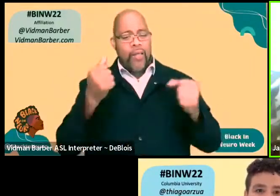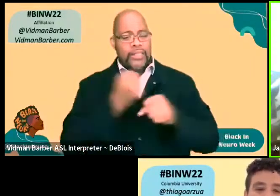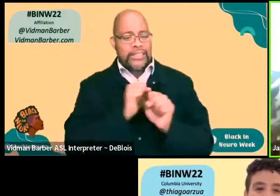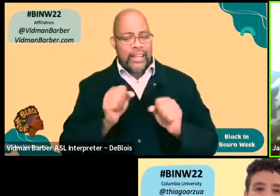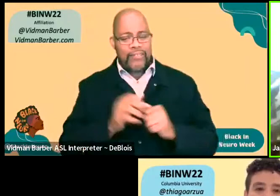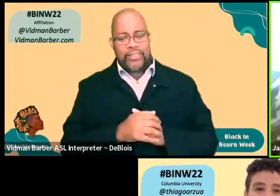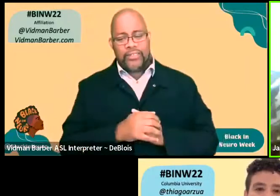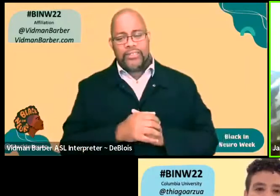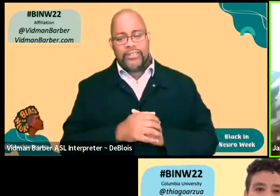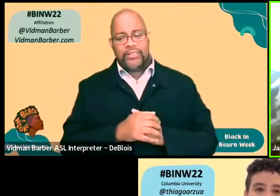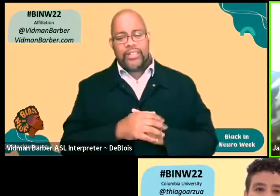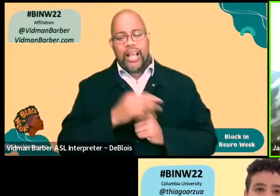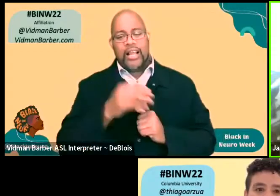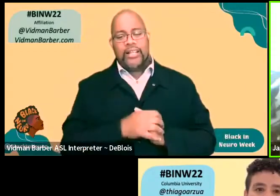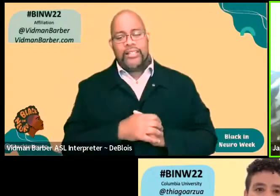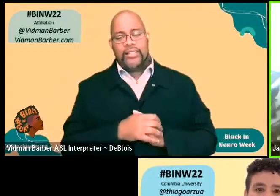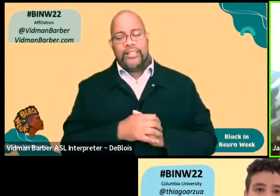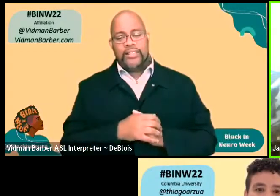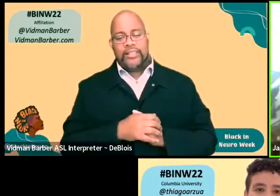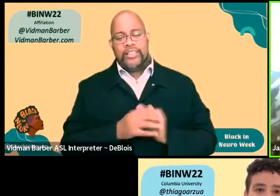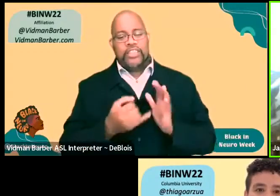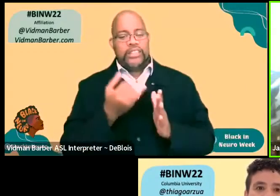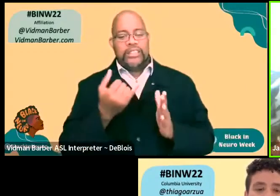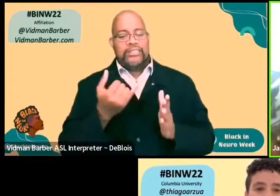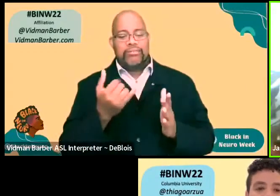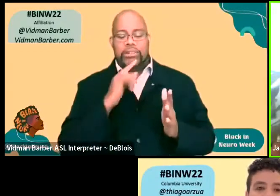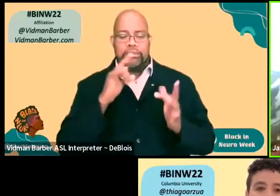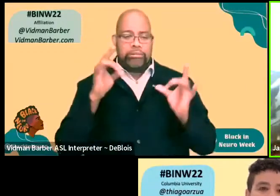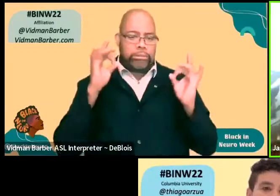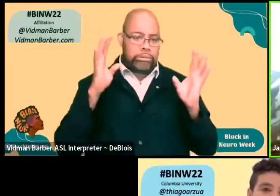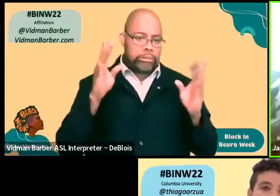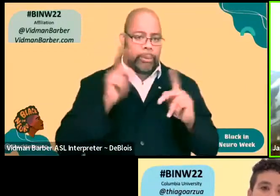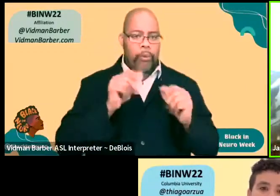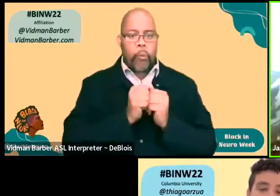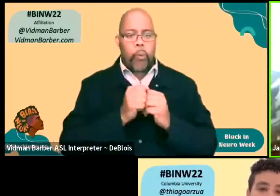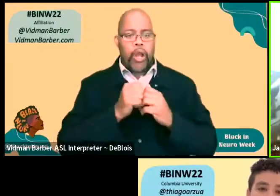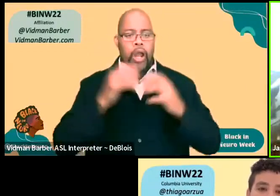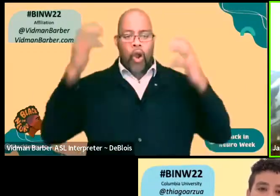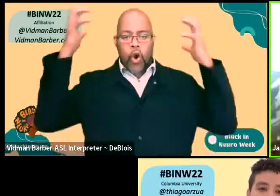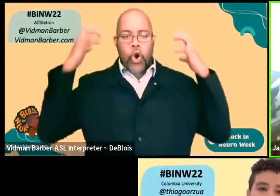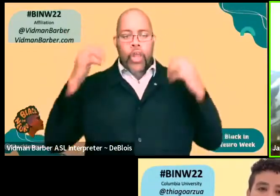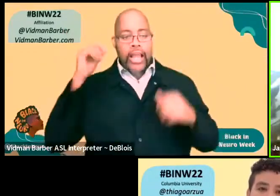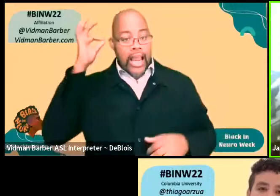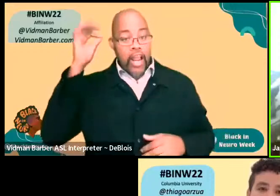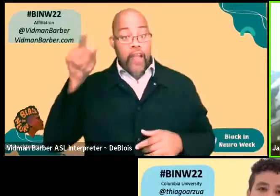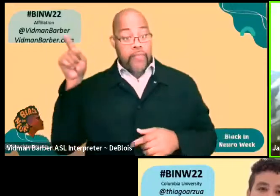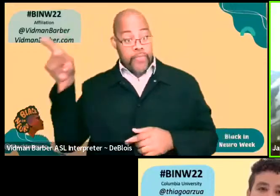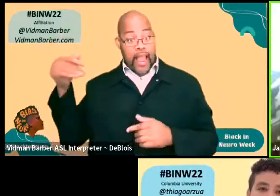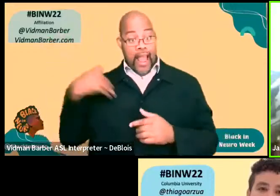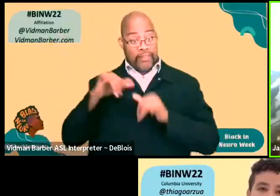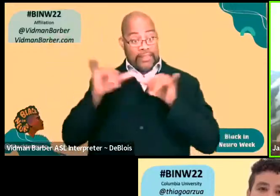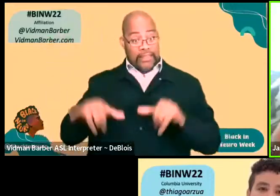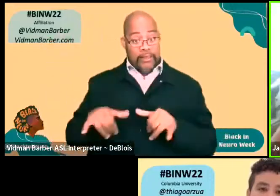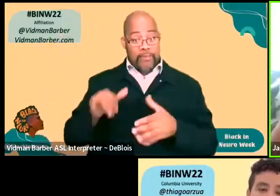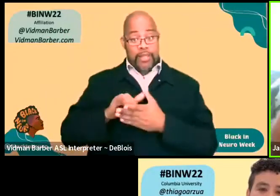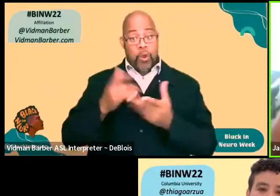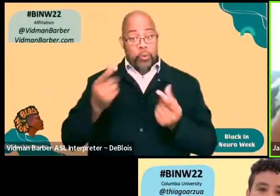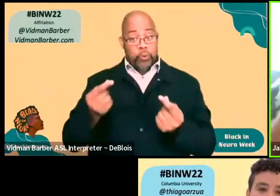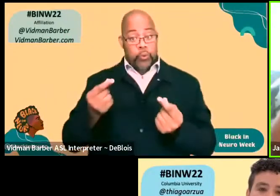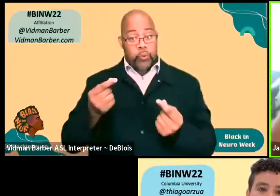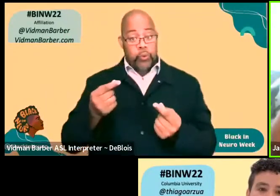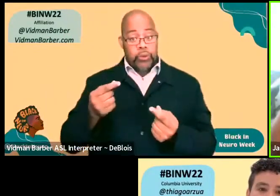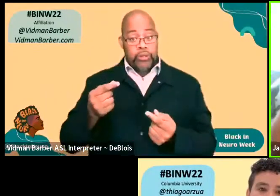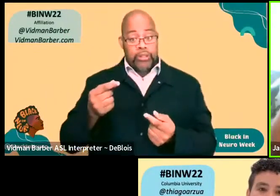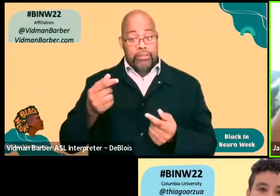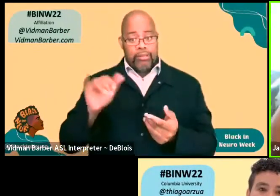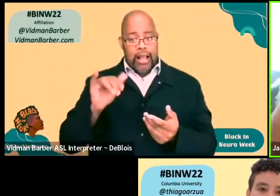safety. And it's just a nuisance to people with coarse curly hair. There they have a system where all they do is take a little